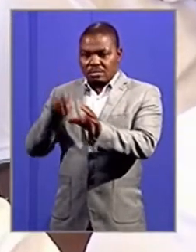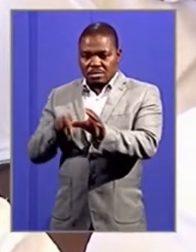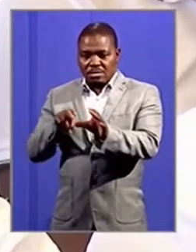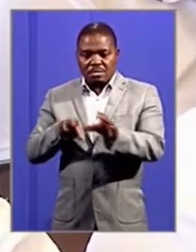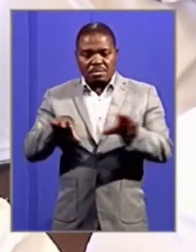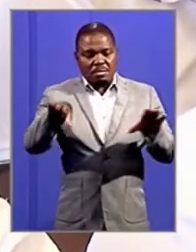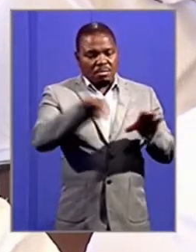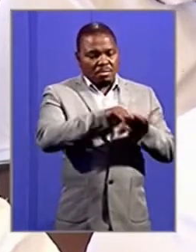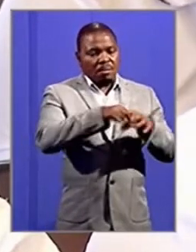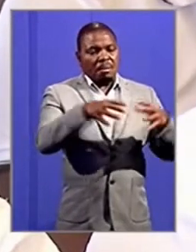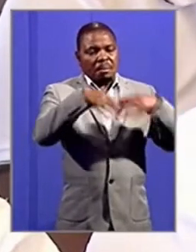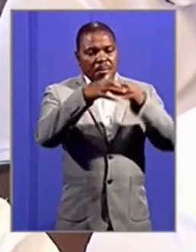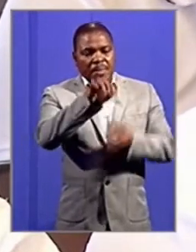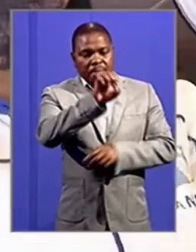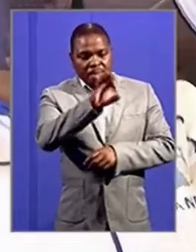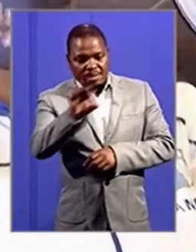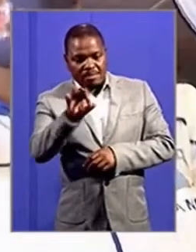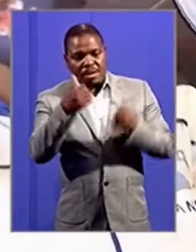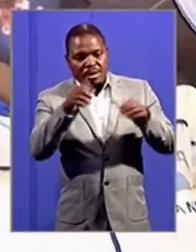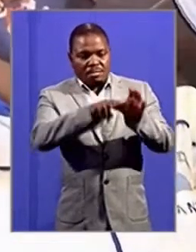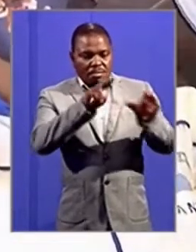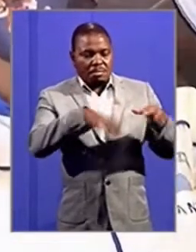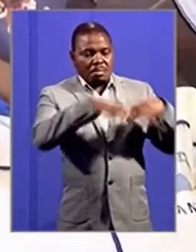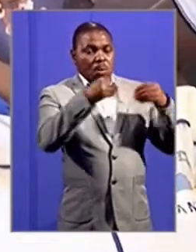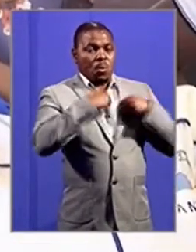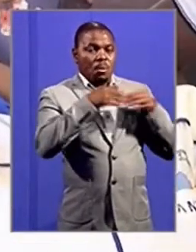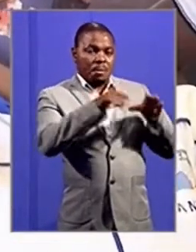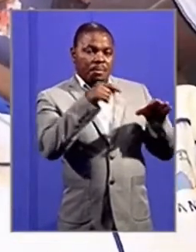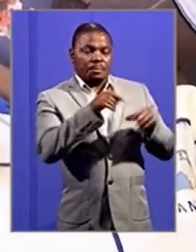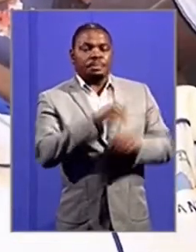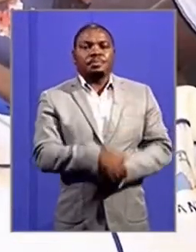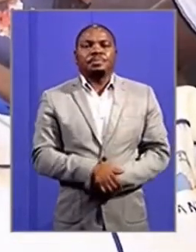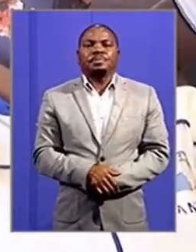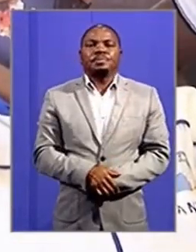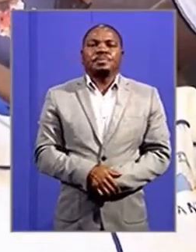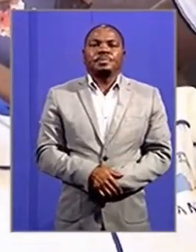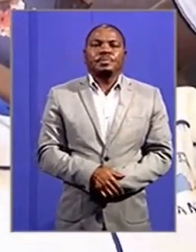batlhami ba EFF. Ke Palesa Moeti, SABC News, Bloemfontein.